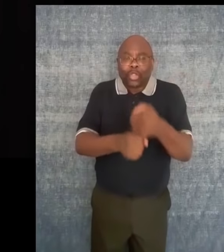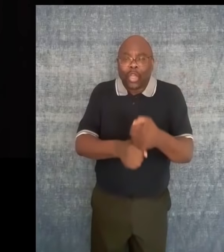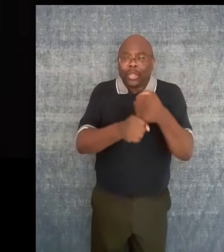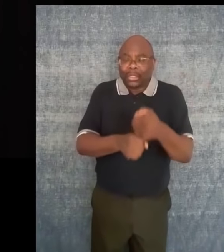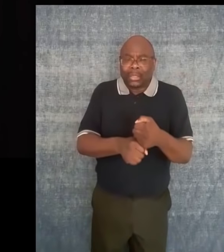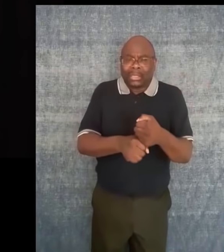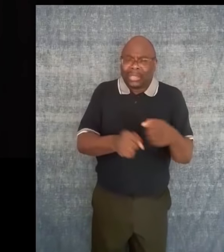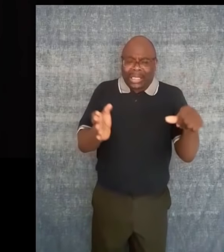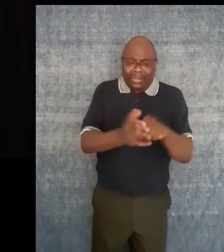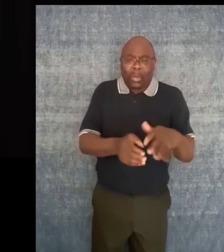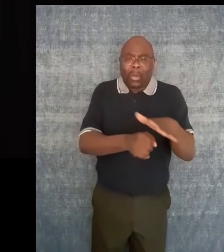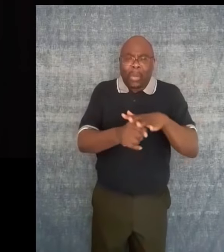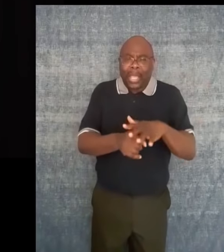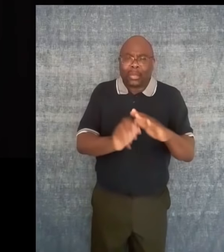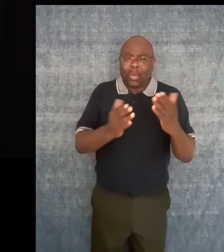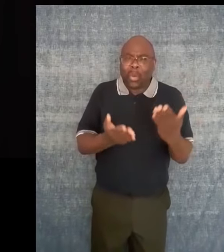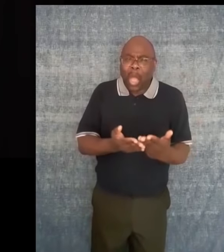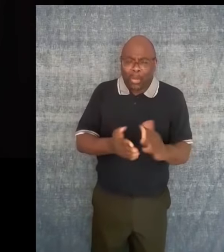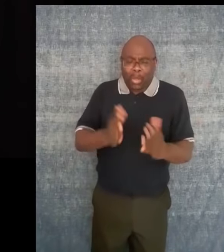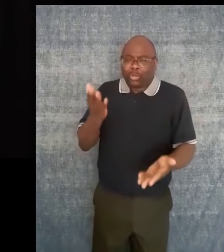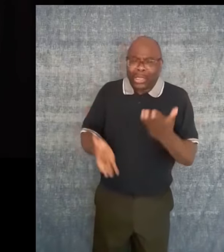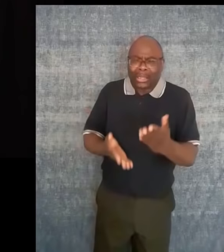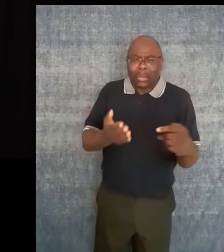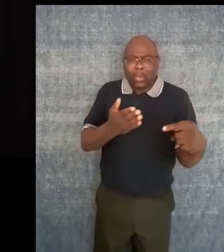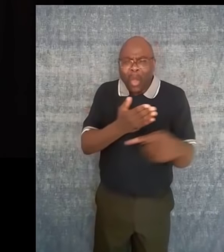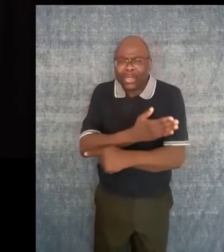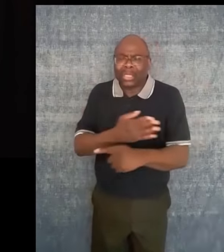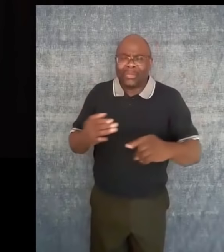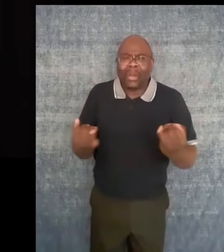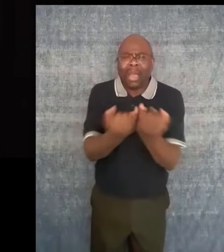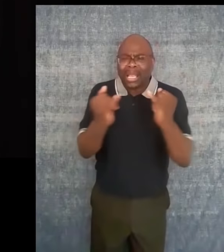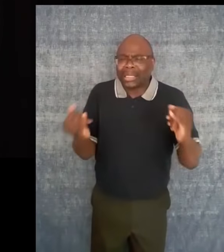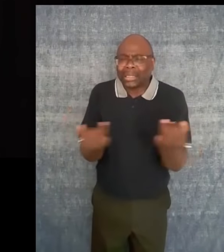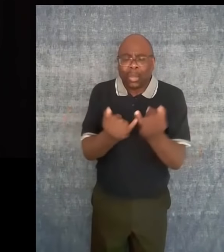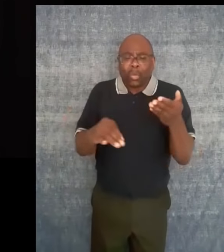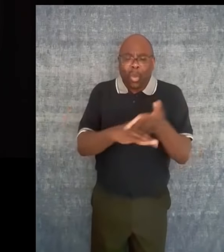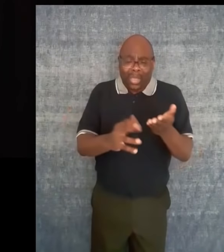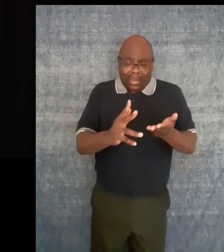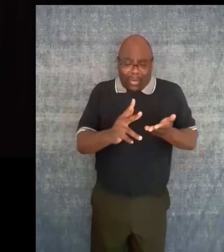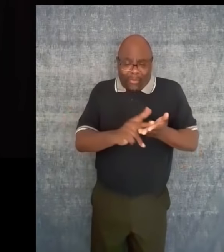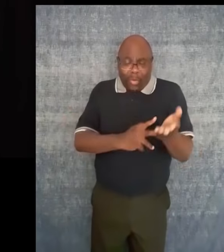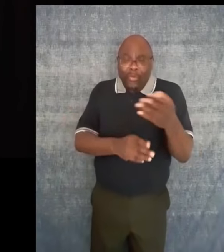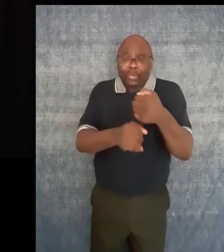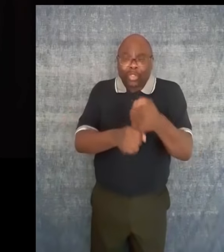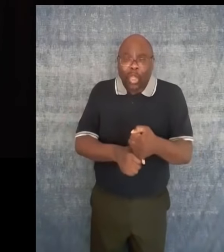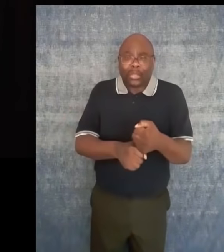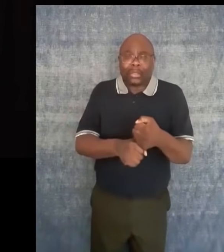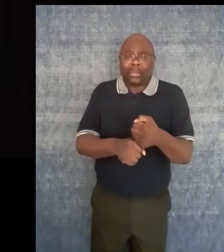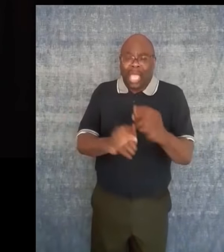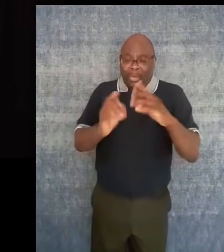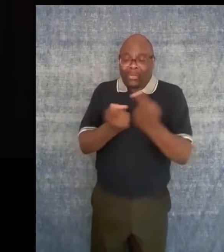in the tough places of the world where there's injustice, poverty, violence. He's working through the church to